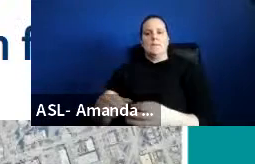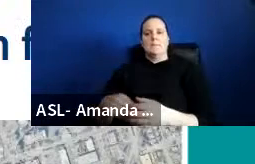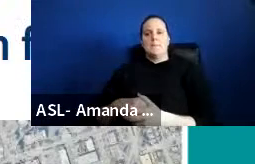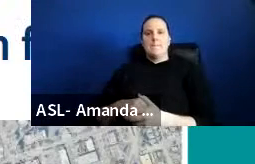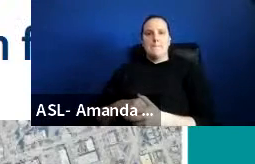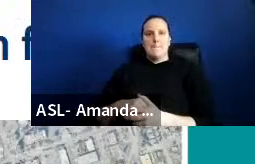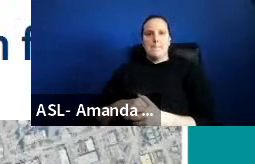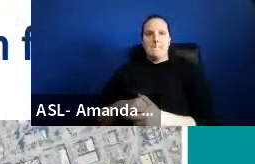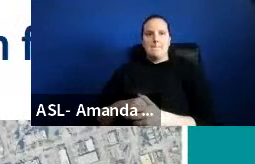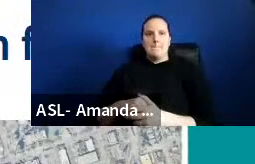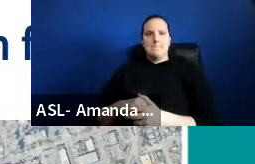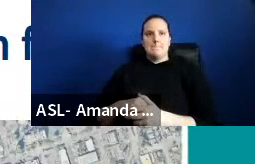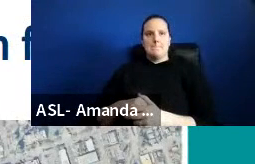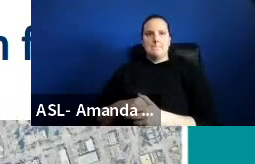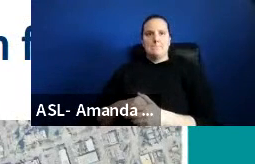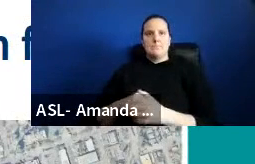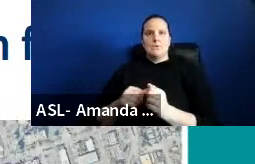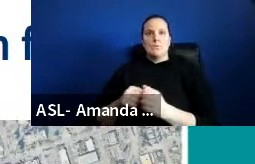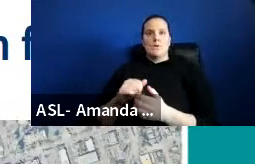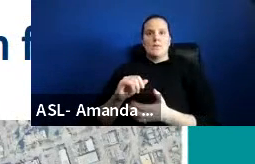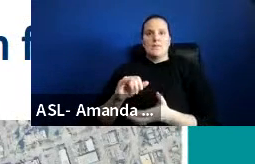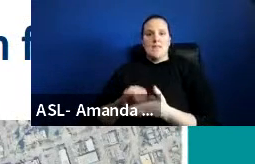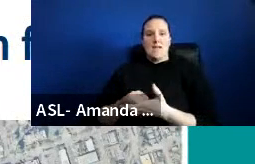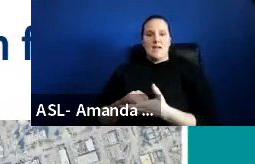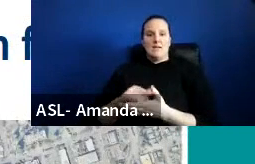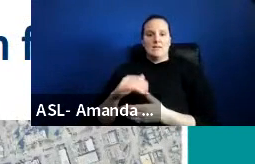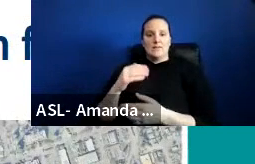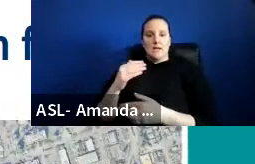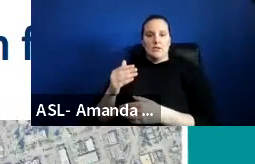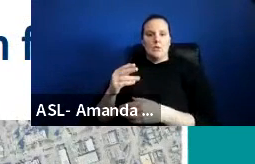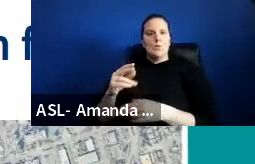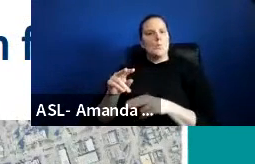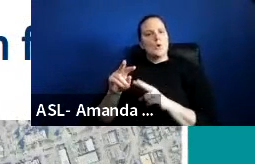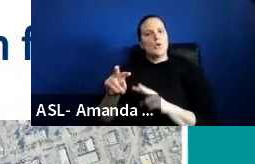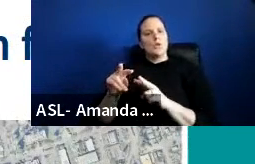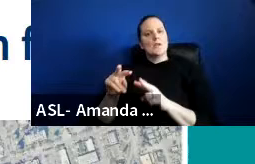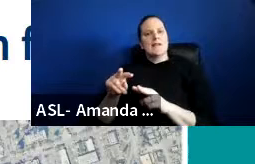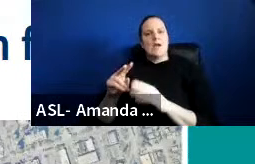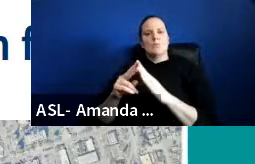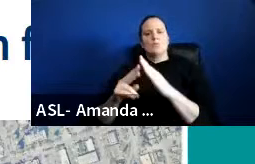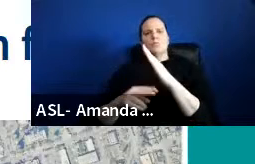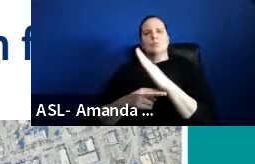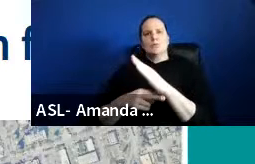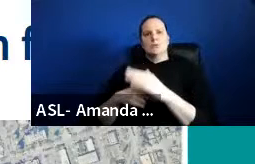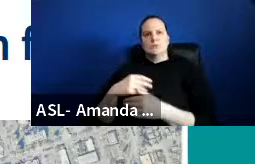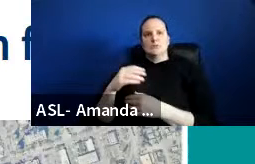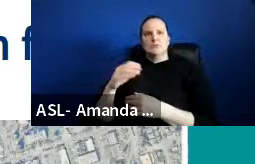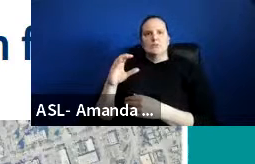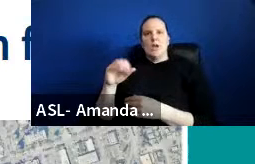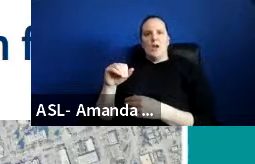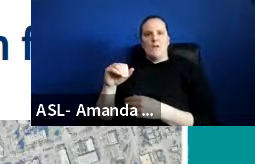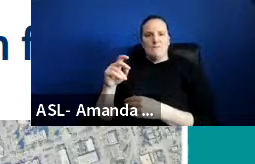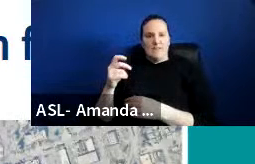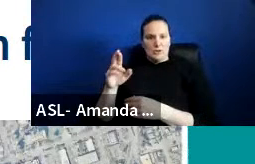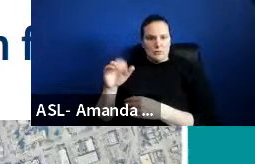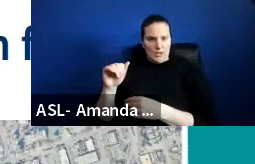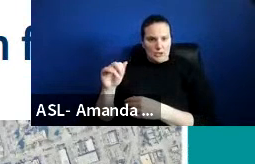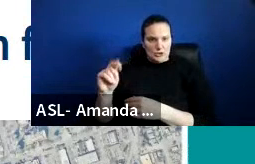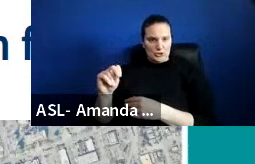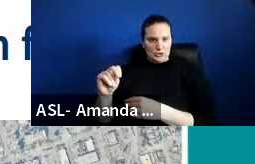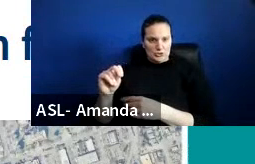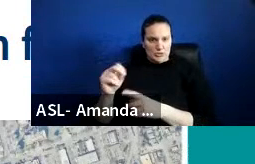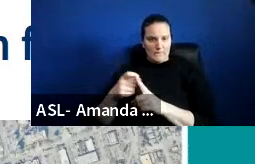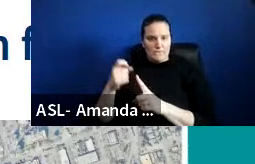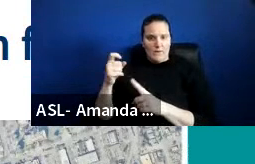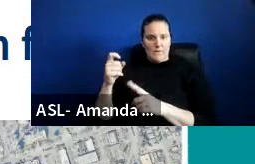So with that, thank you. We're looking at the bridge configuration, or we will be looking at the bridge configuration